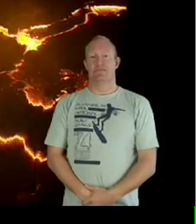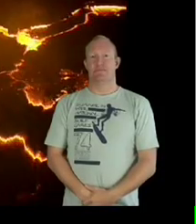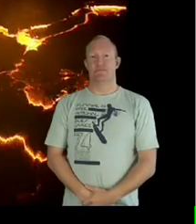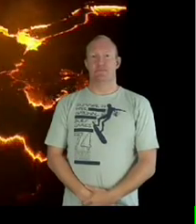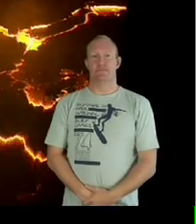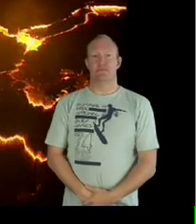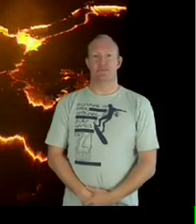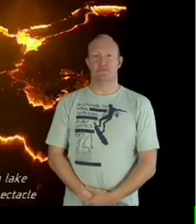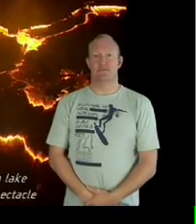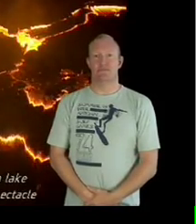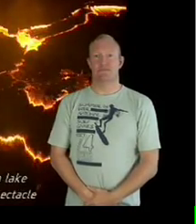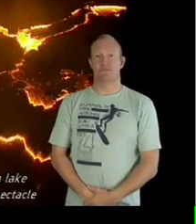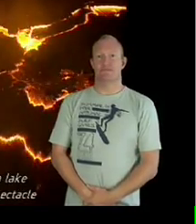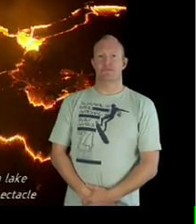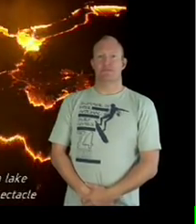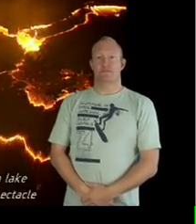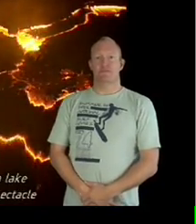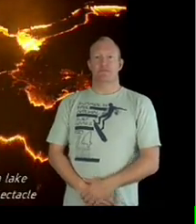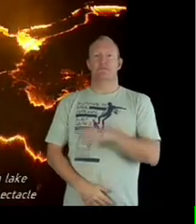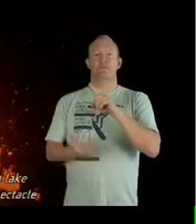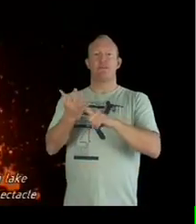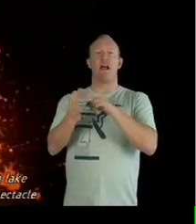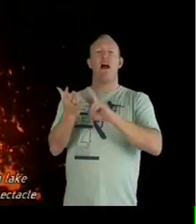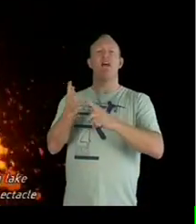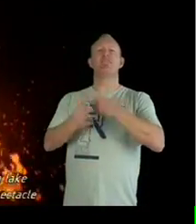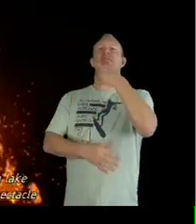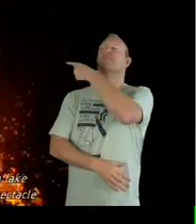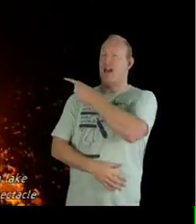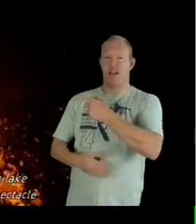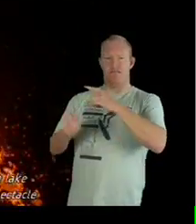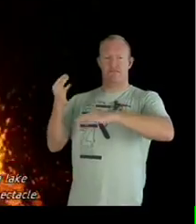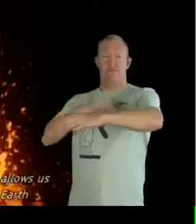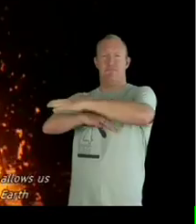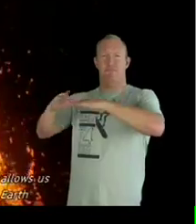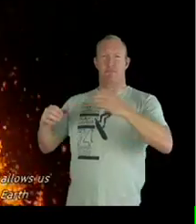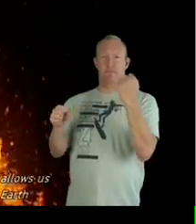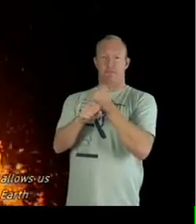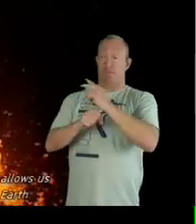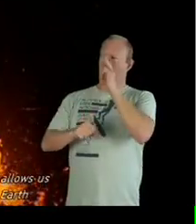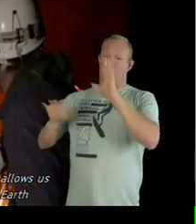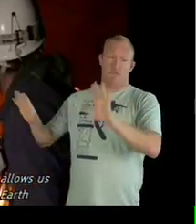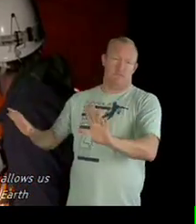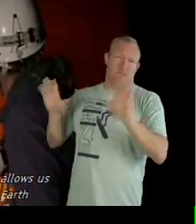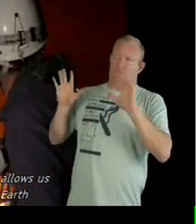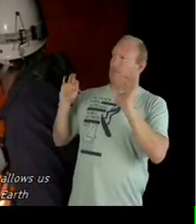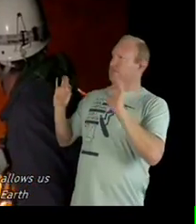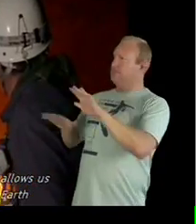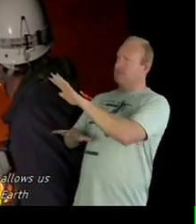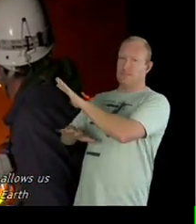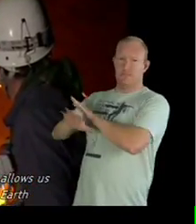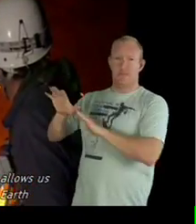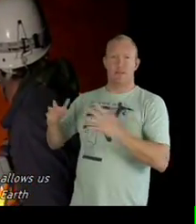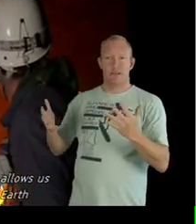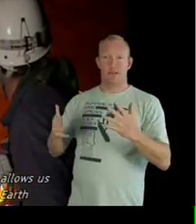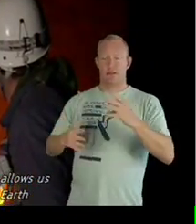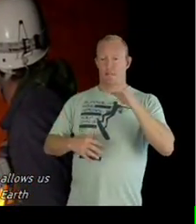What makes this lava lake more than just pure spectacle is that it's a window that allows us to look deep